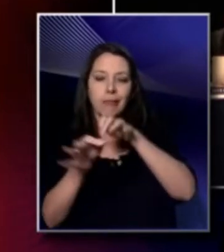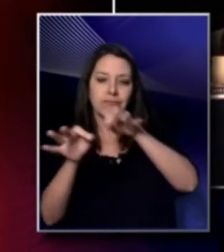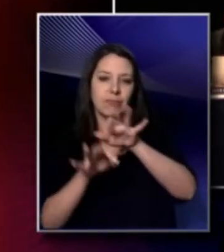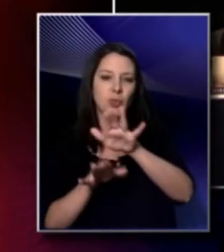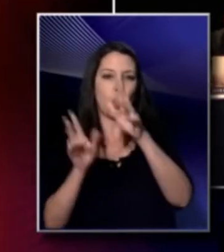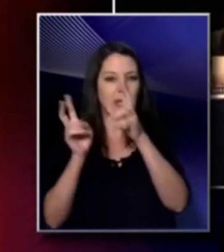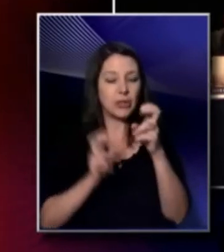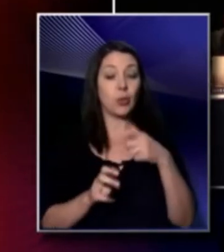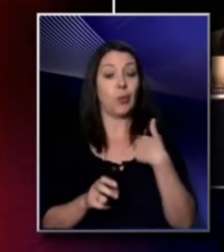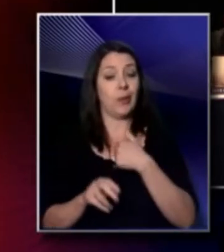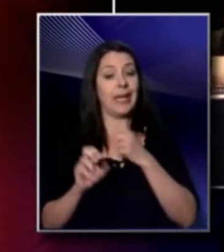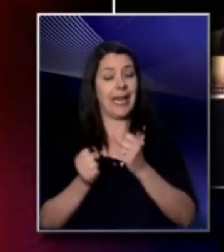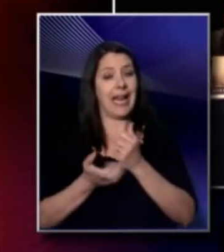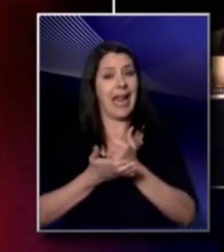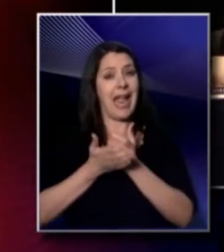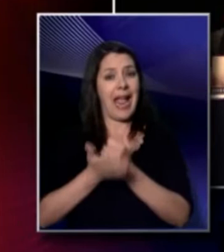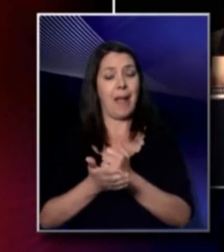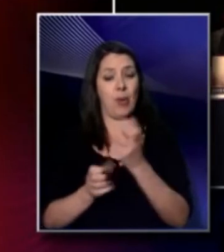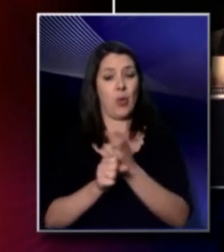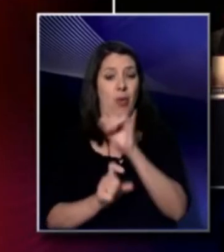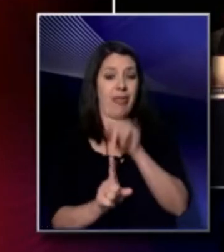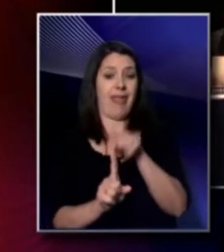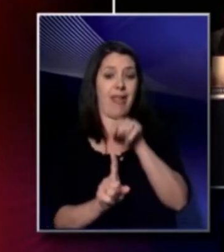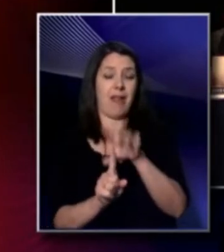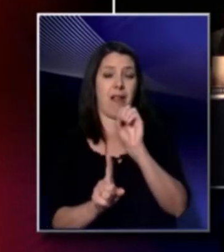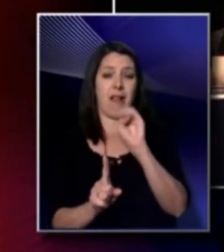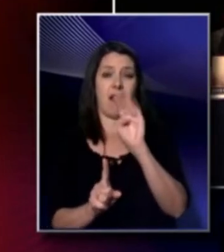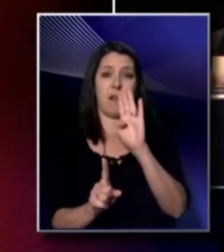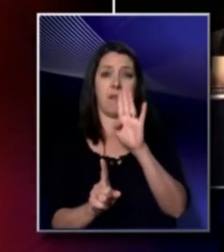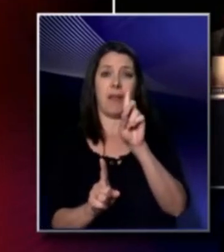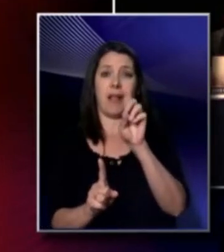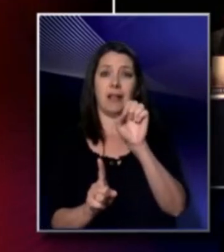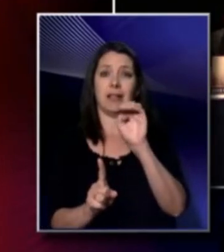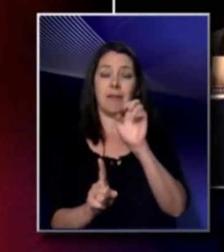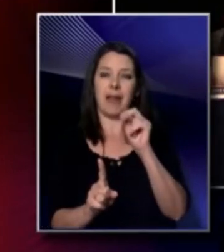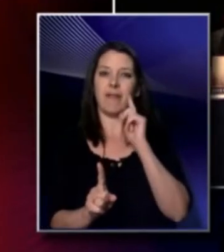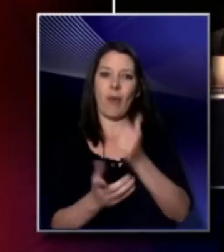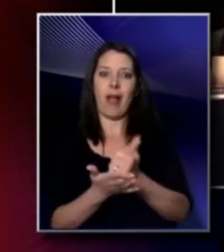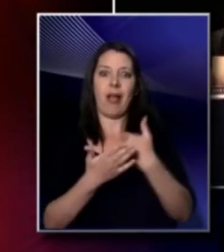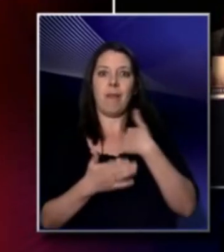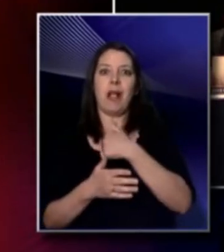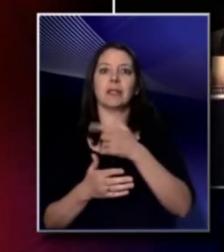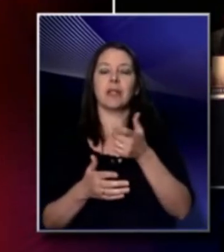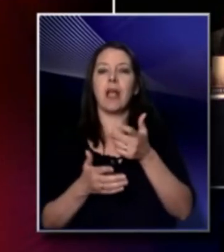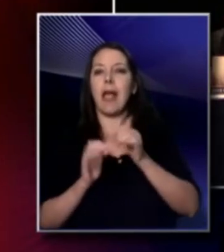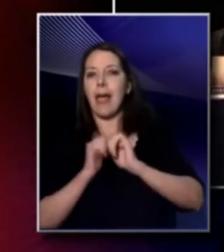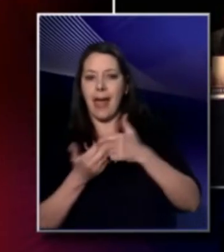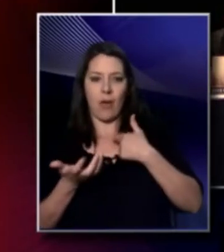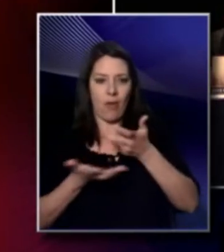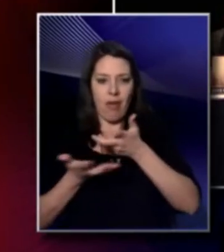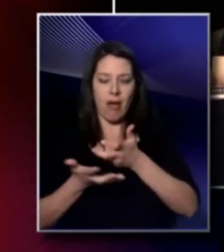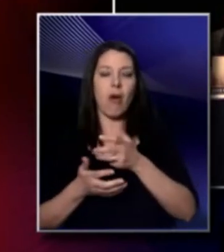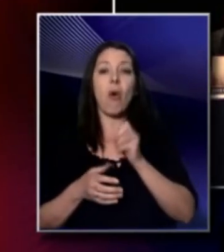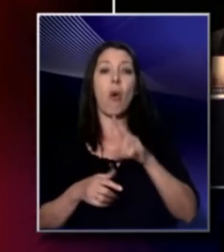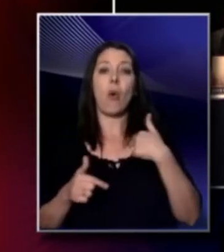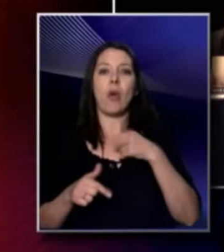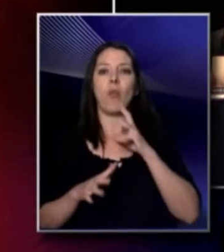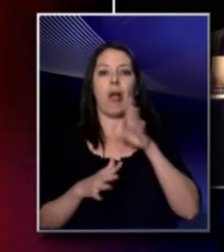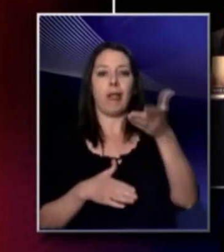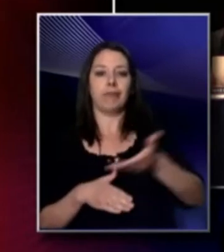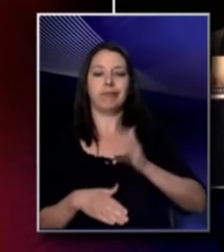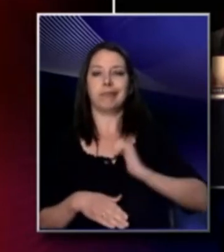into using them as our resource as well, or getting our own ombudsman. But I think you're right